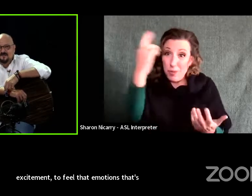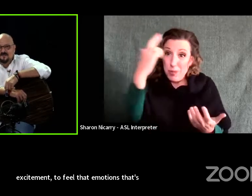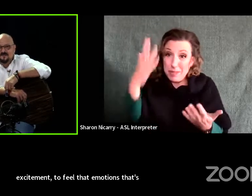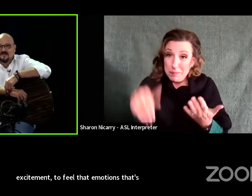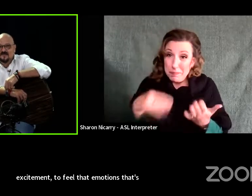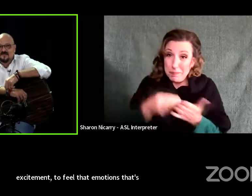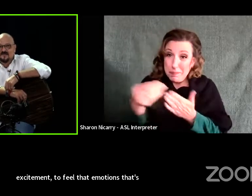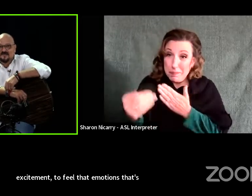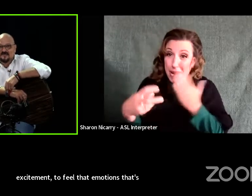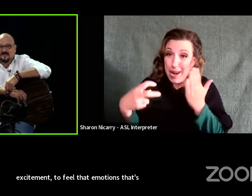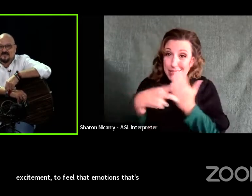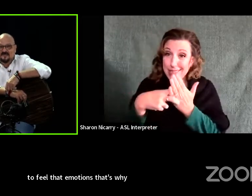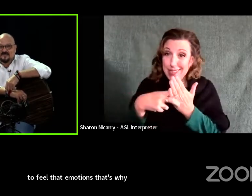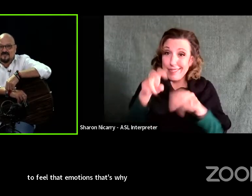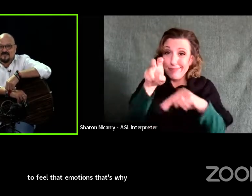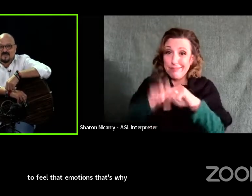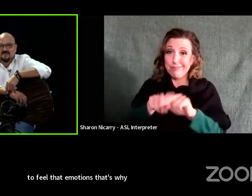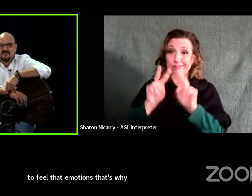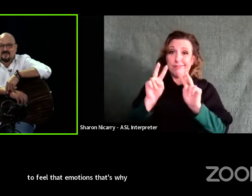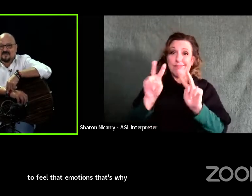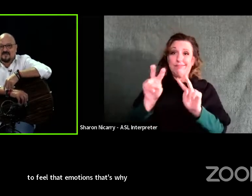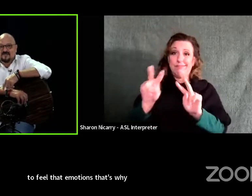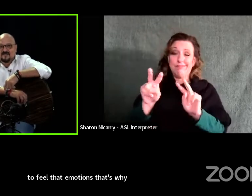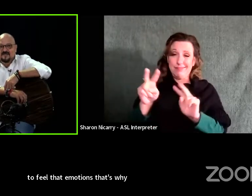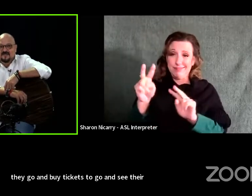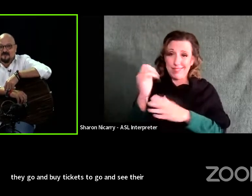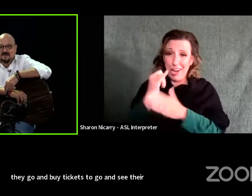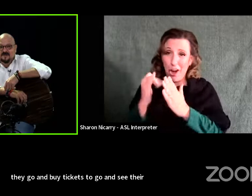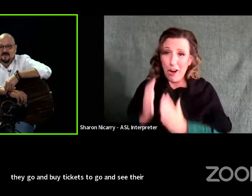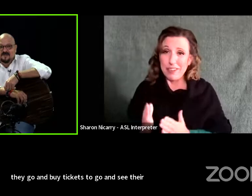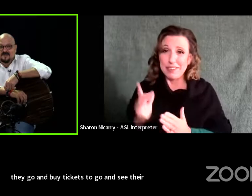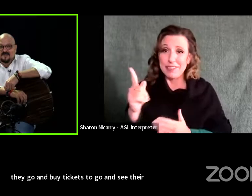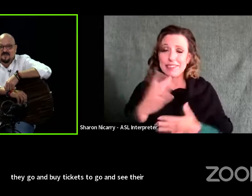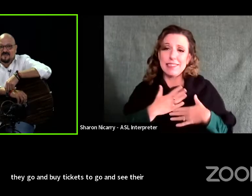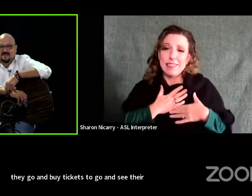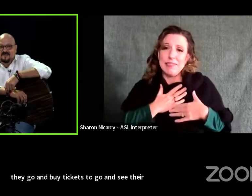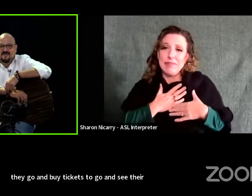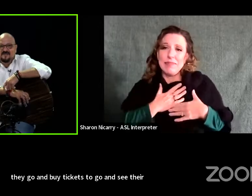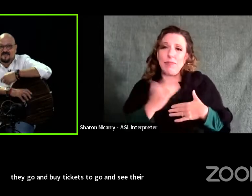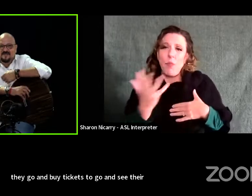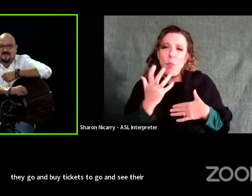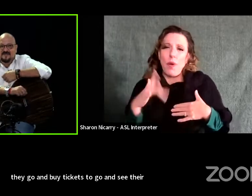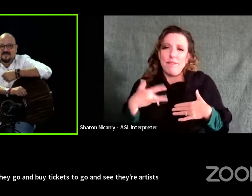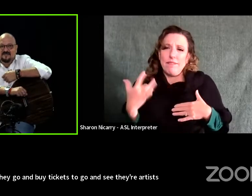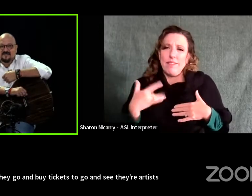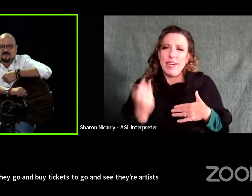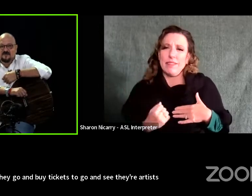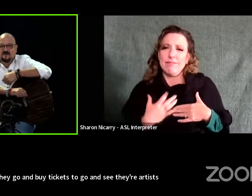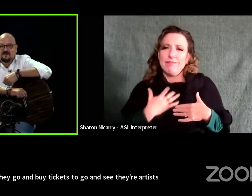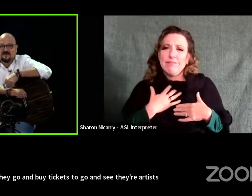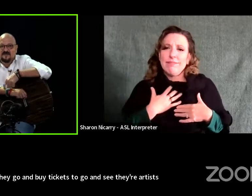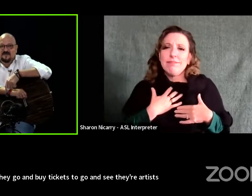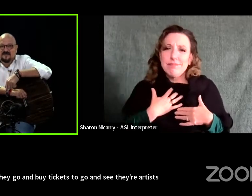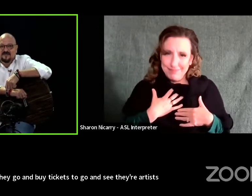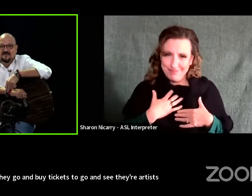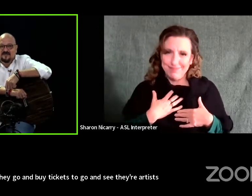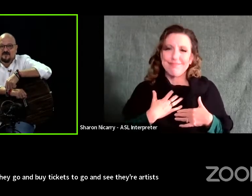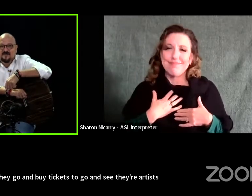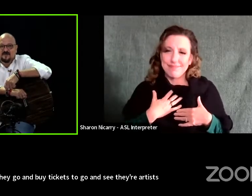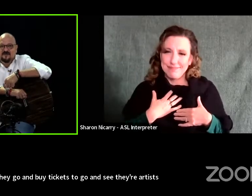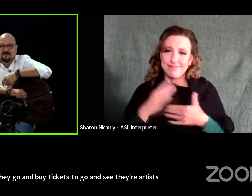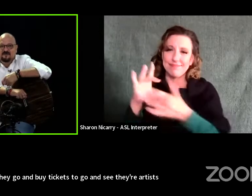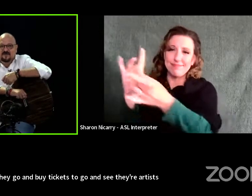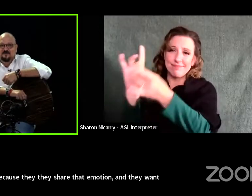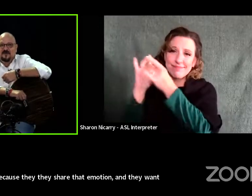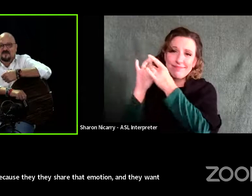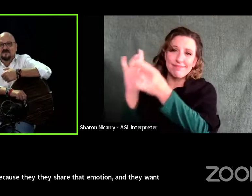to go and see their artists, because they share that emotion, and they